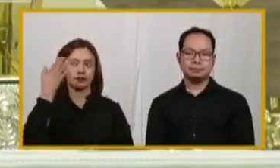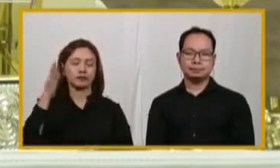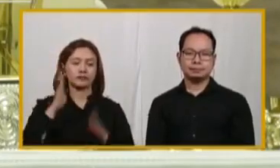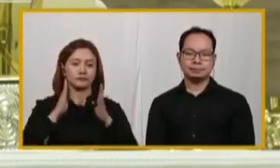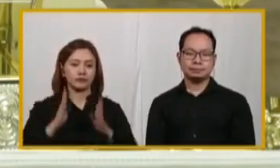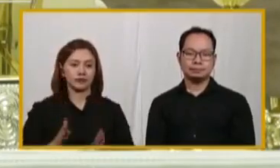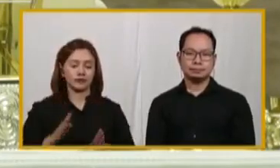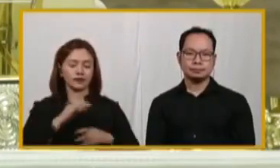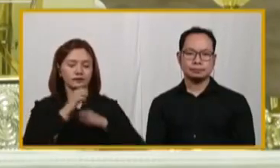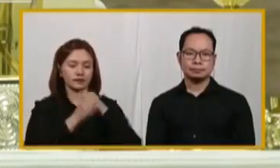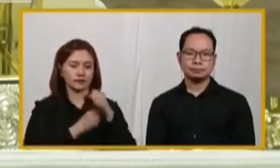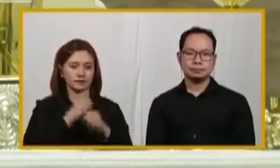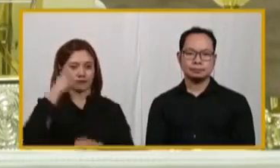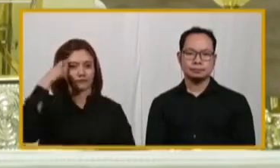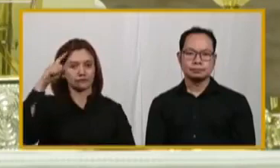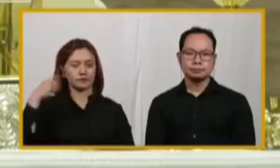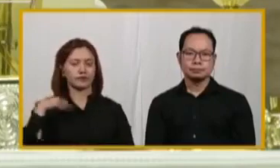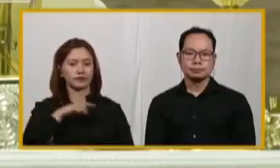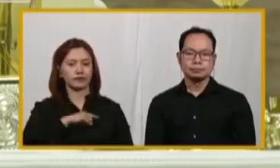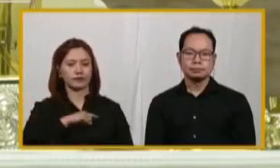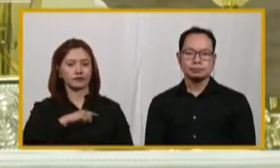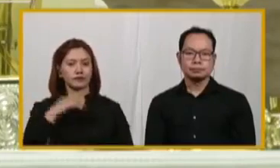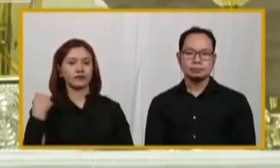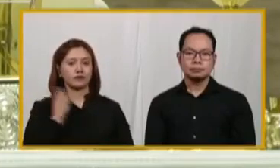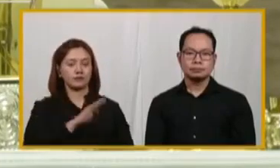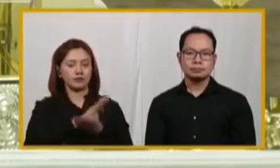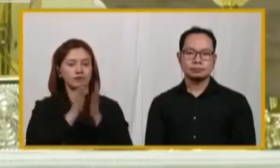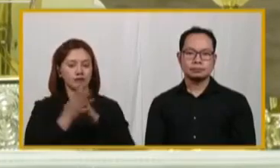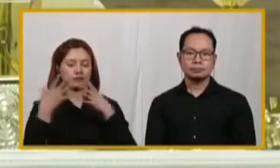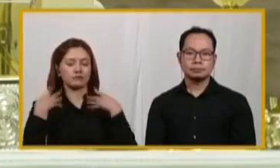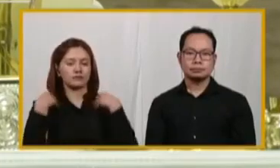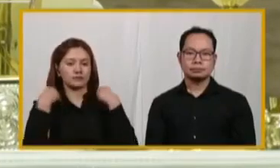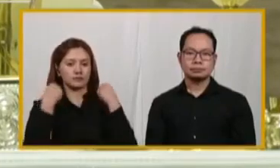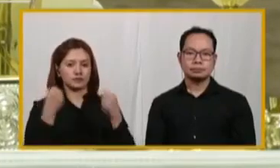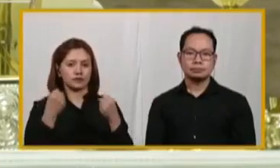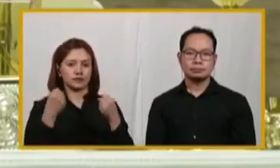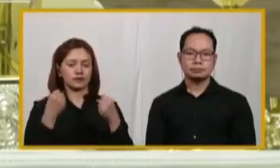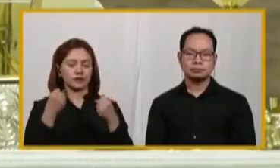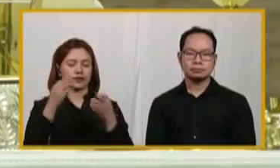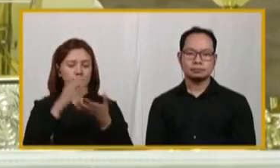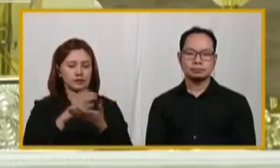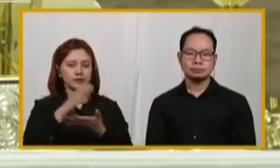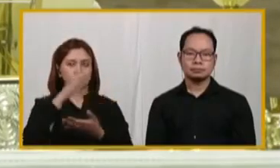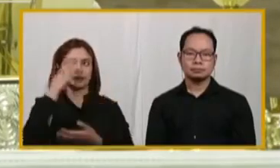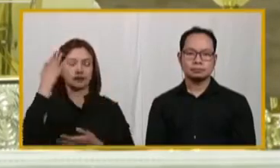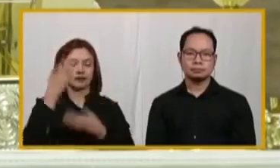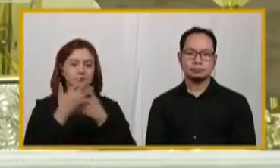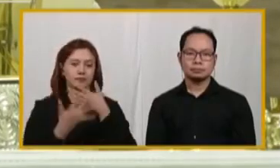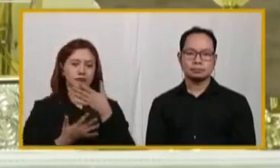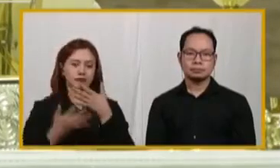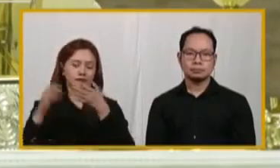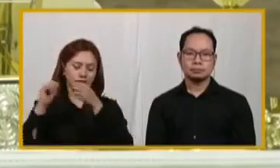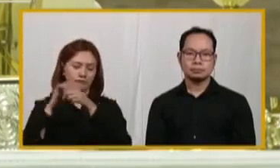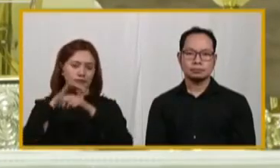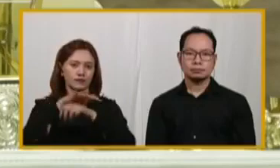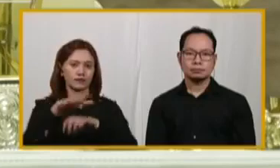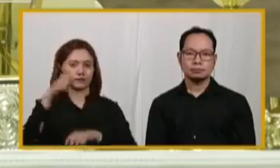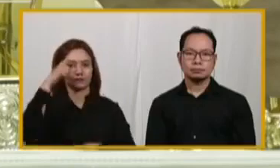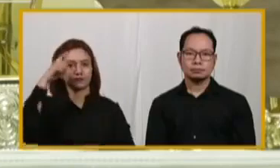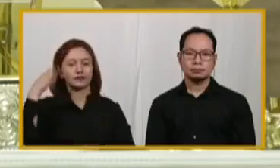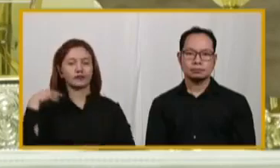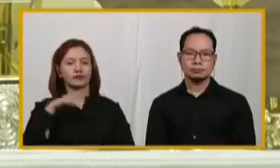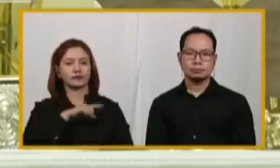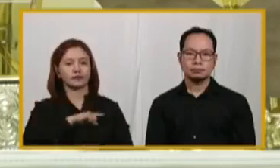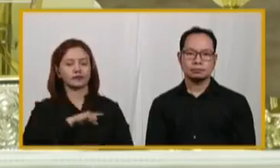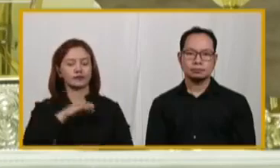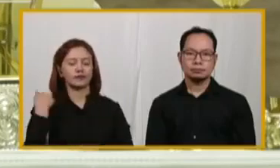us, where we are made strong, and as we drink his blood that was poured out for us, we